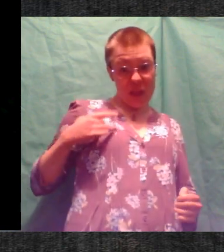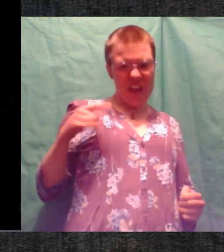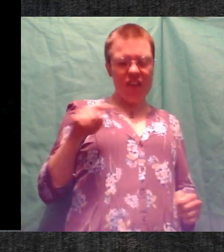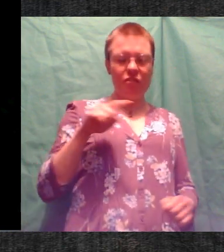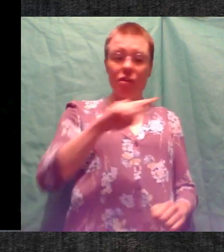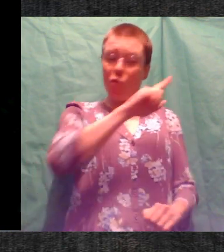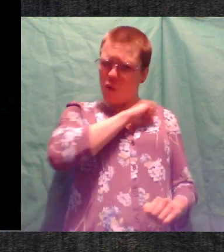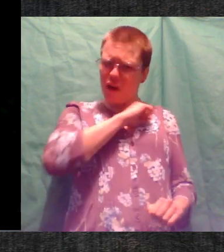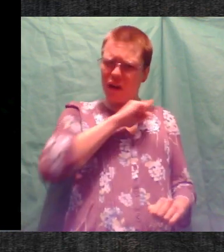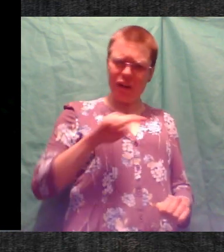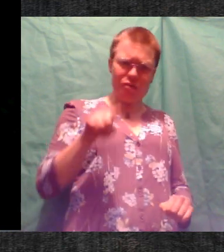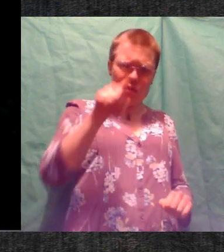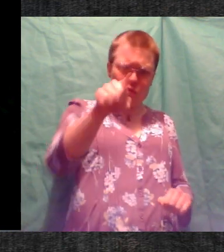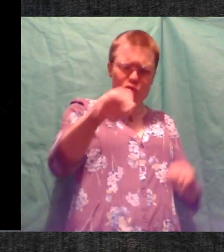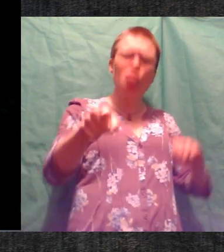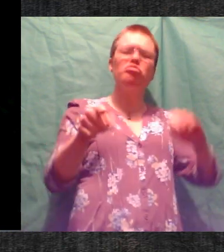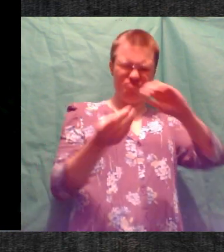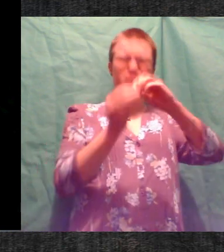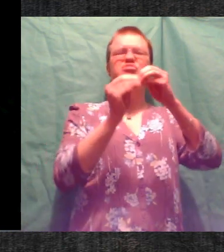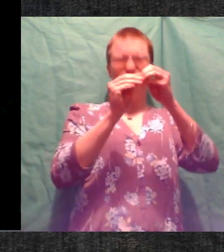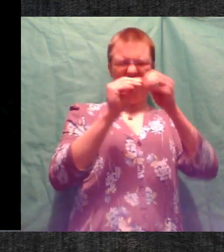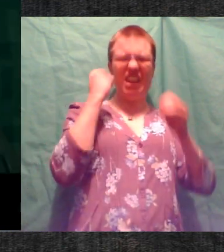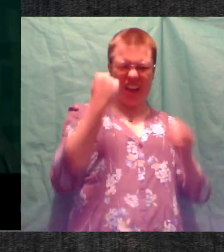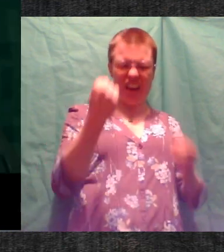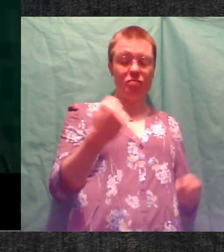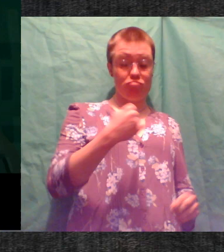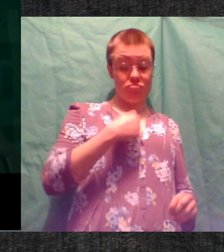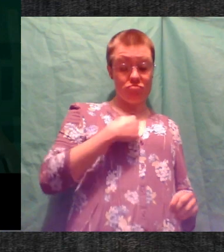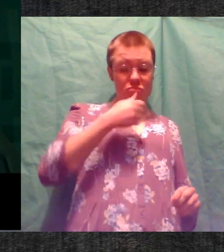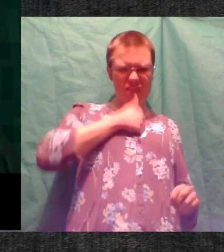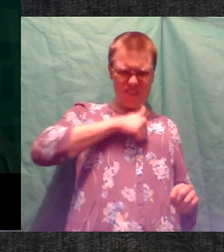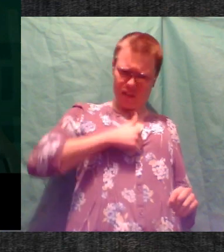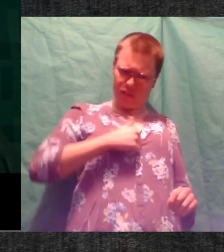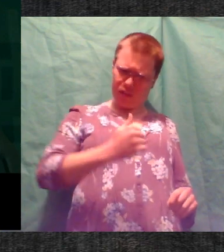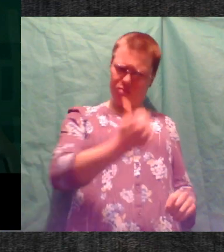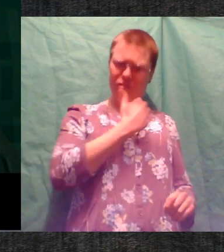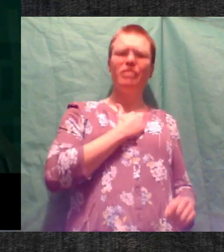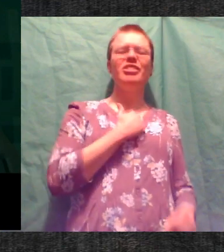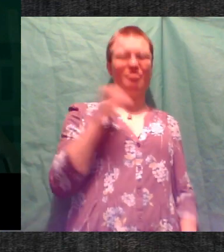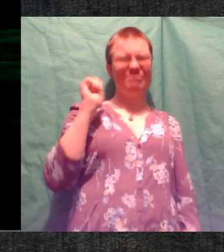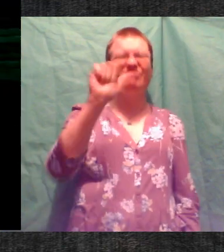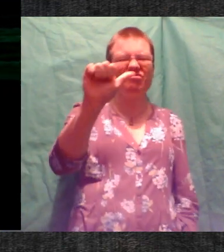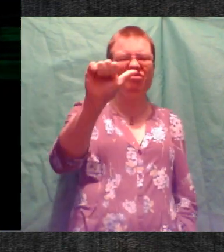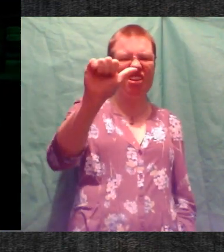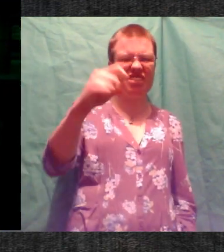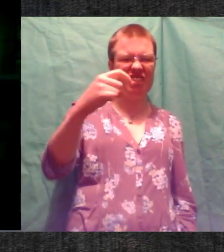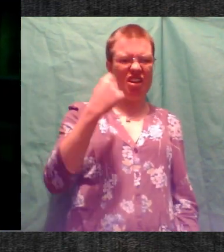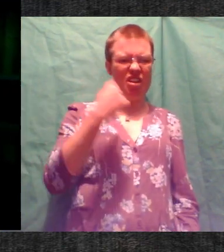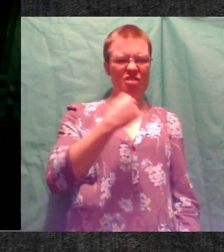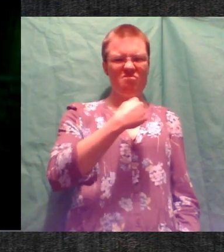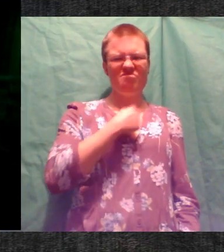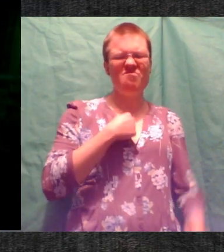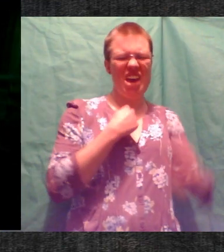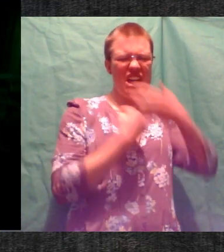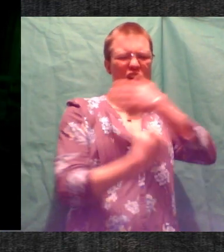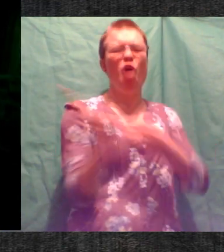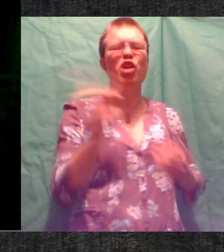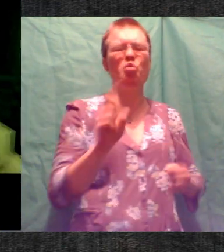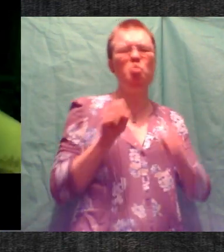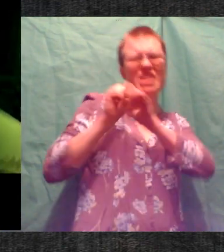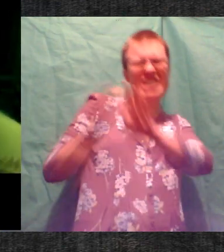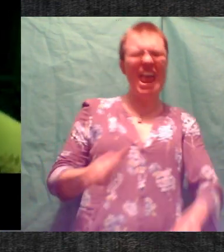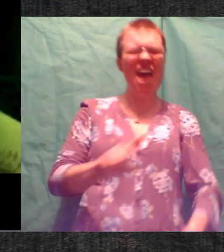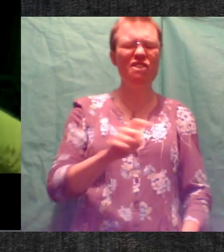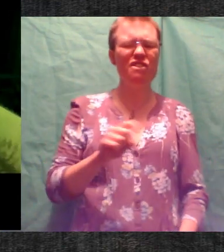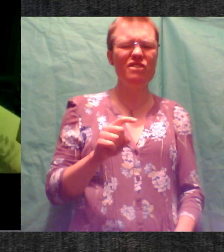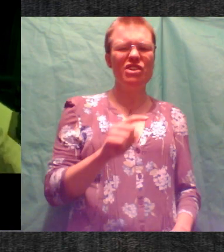exist is so they could create you. I was the favorite, huh? That's right. I'm